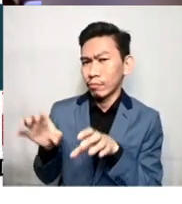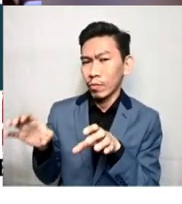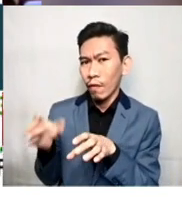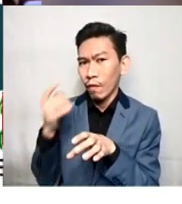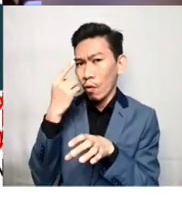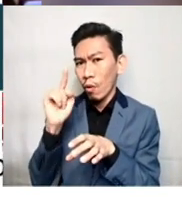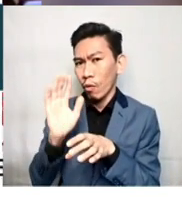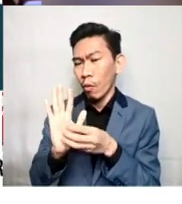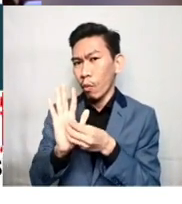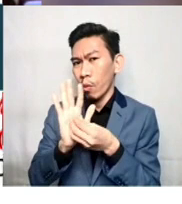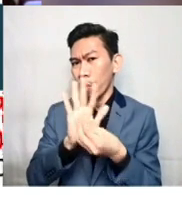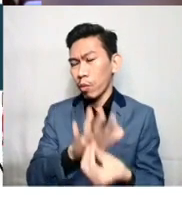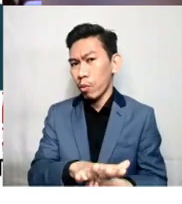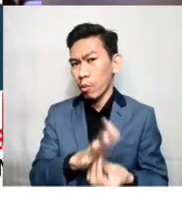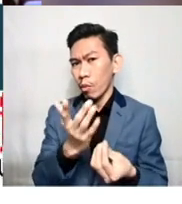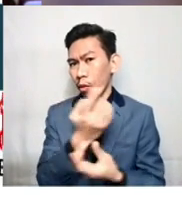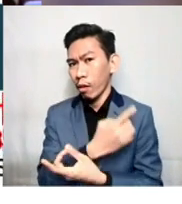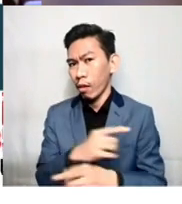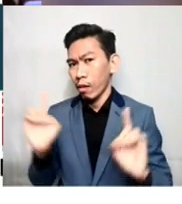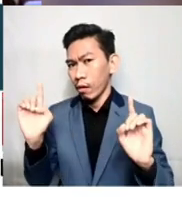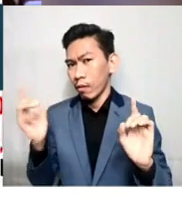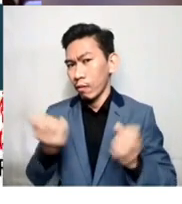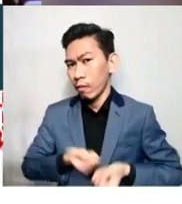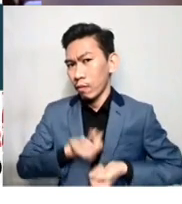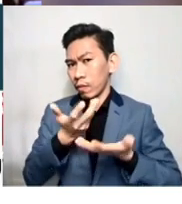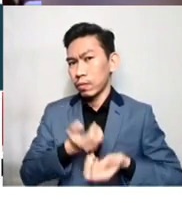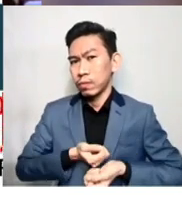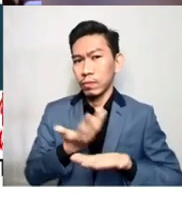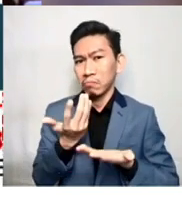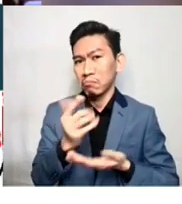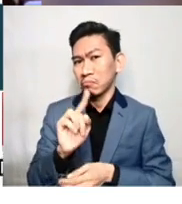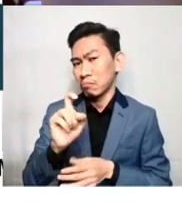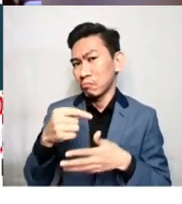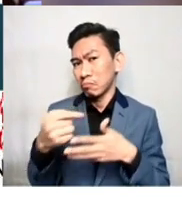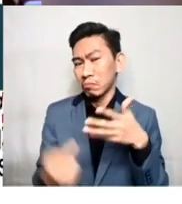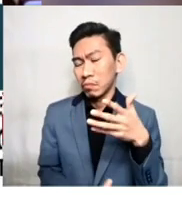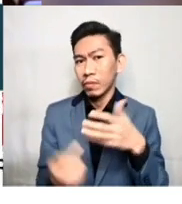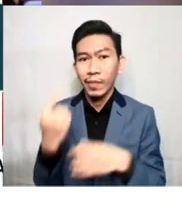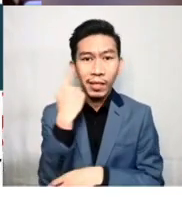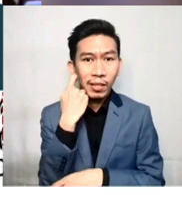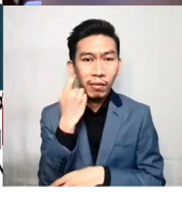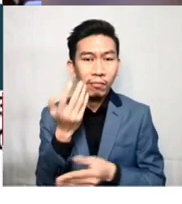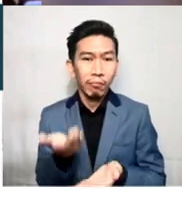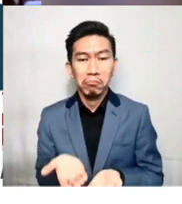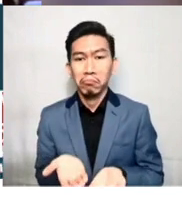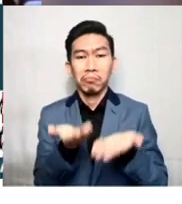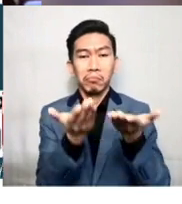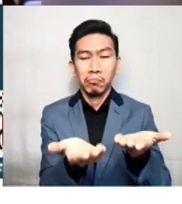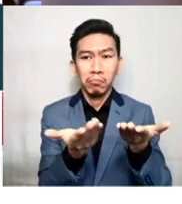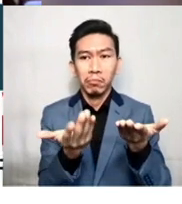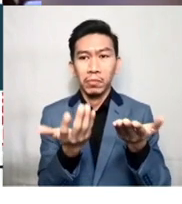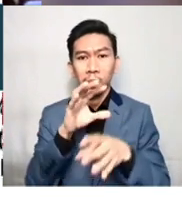further constrict the democratic spaces that we have right now? With the recent proposals, including